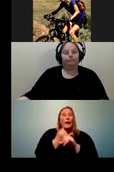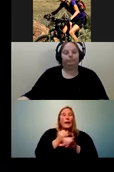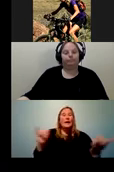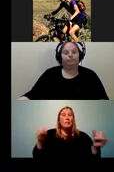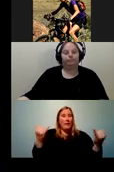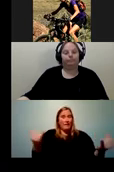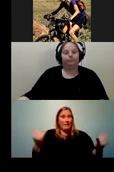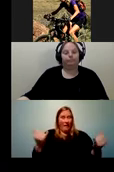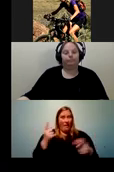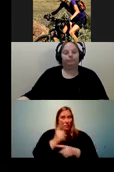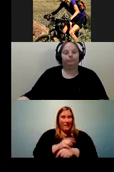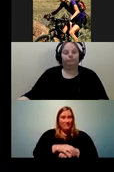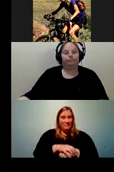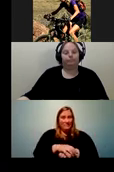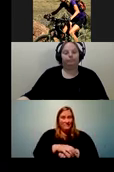now.